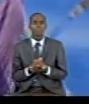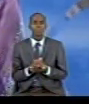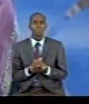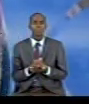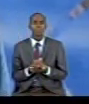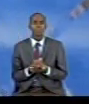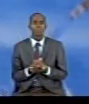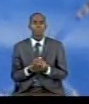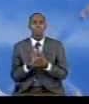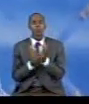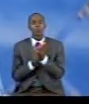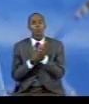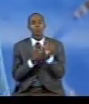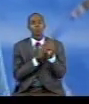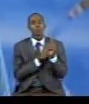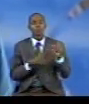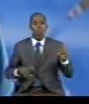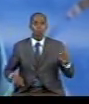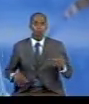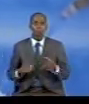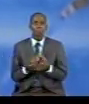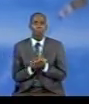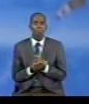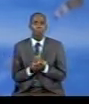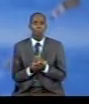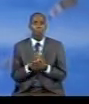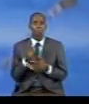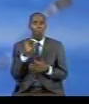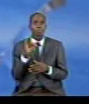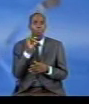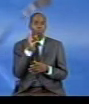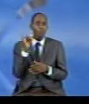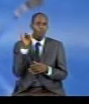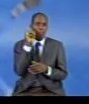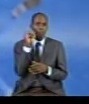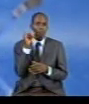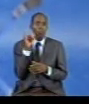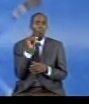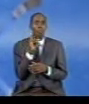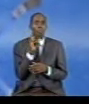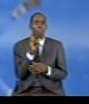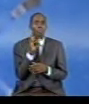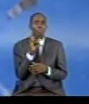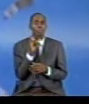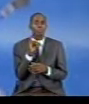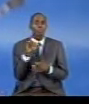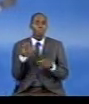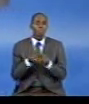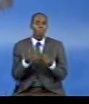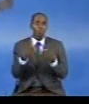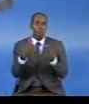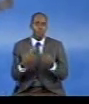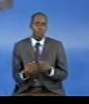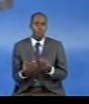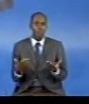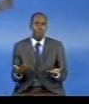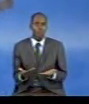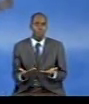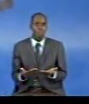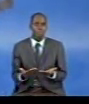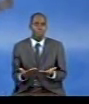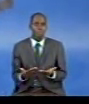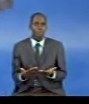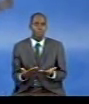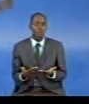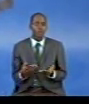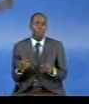Praise the Lord. So yesterday when we are coming here, as we dropped from the vehicle, as I ate a little